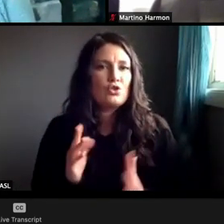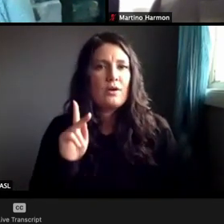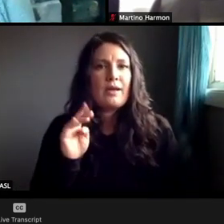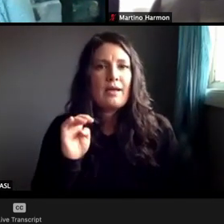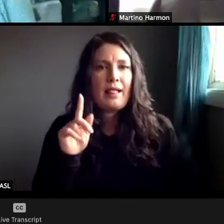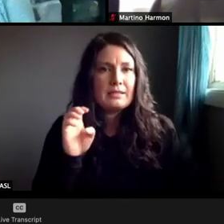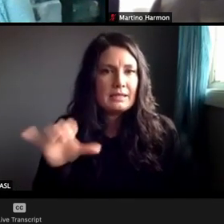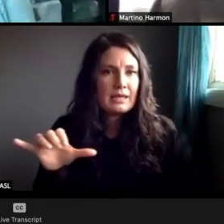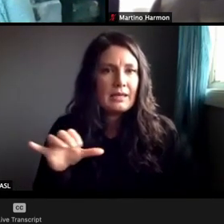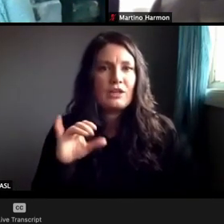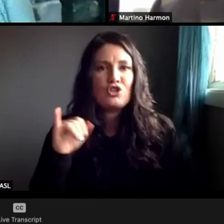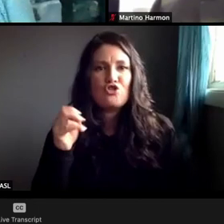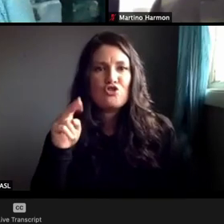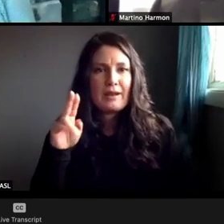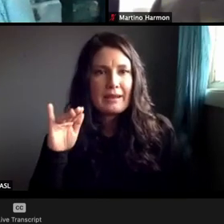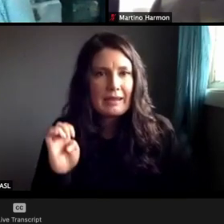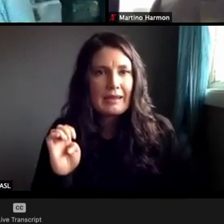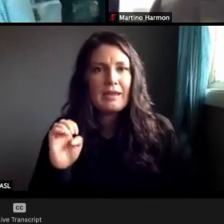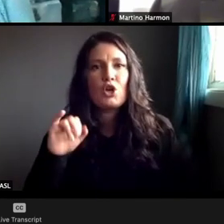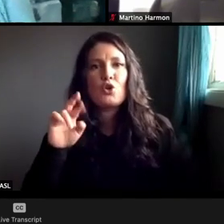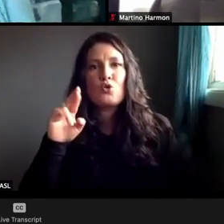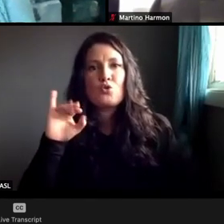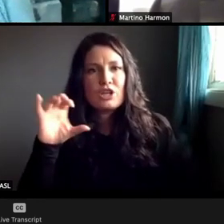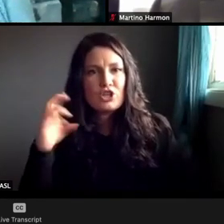Jenny, and Rich. So thank you very much.